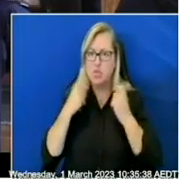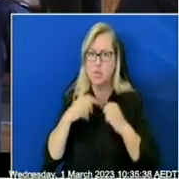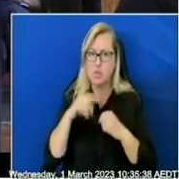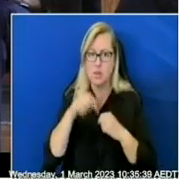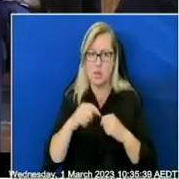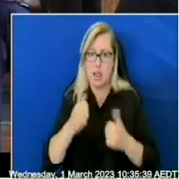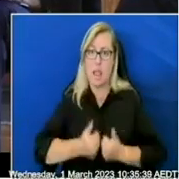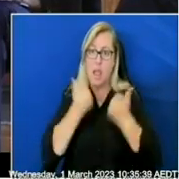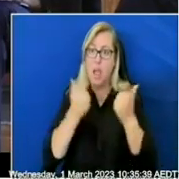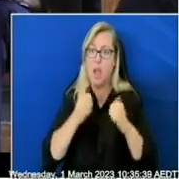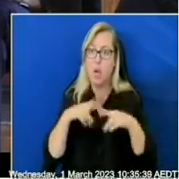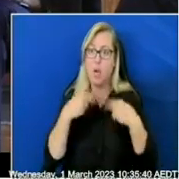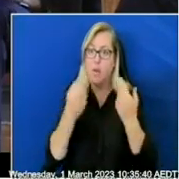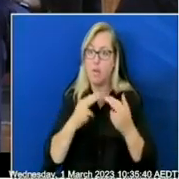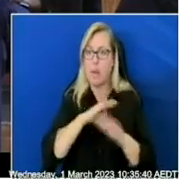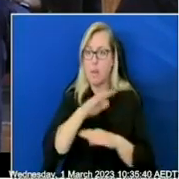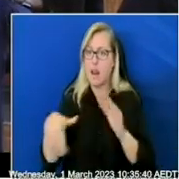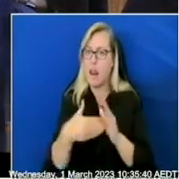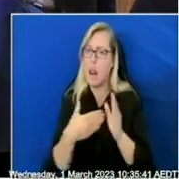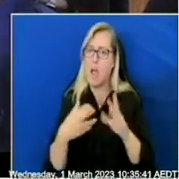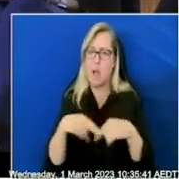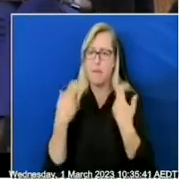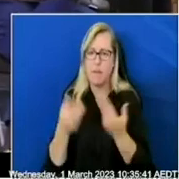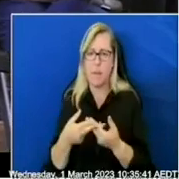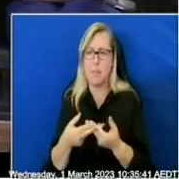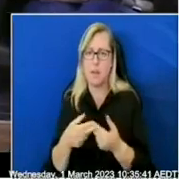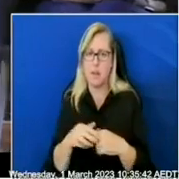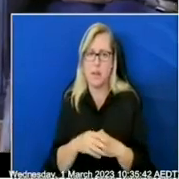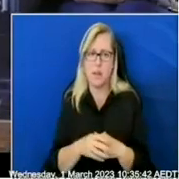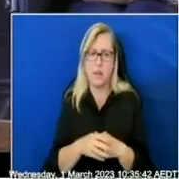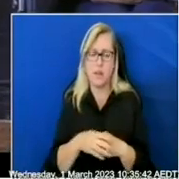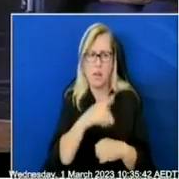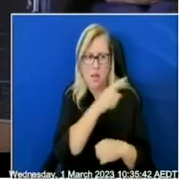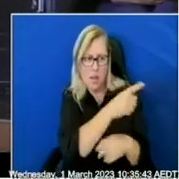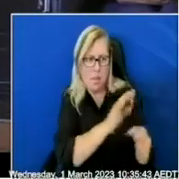what's her name in Ballarat? Still alive. Uncle Woody's